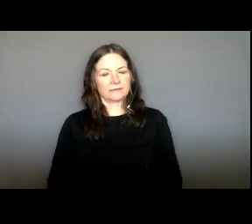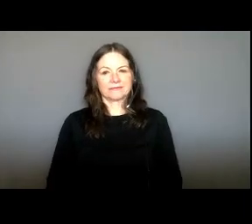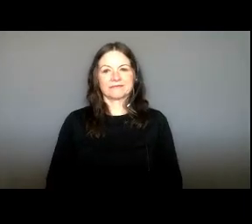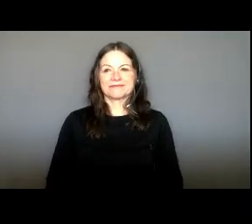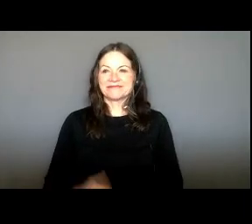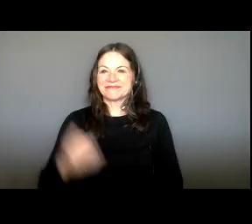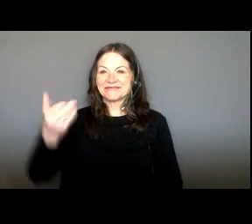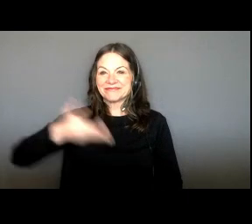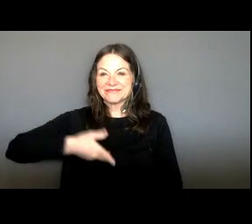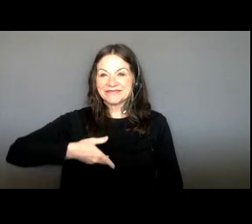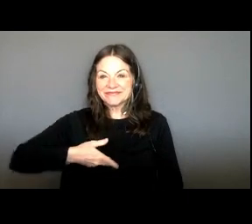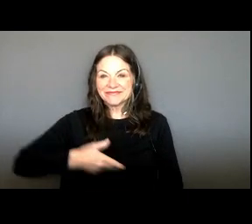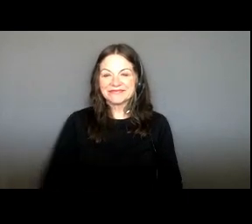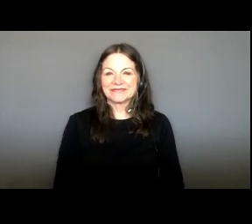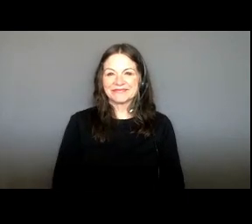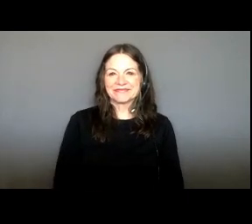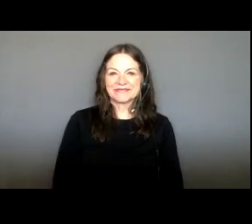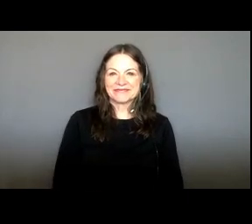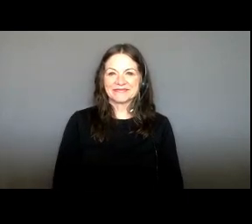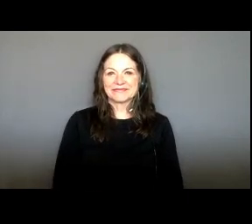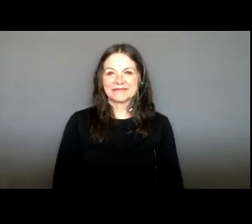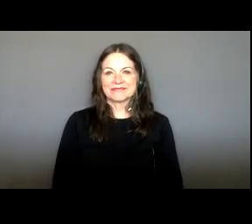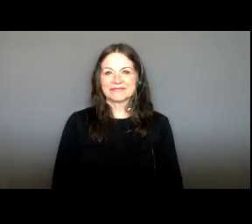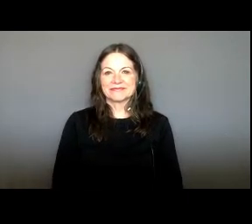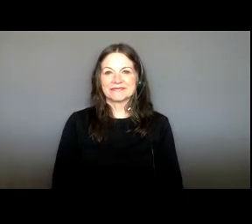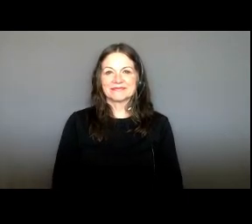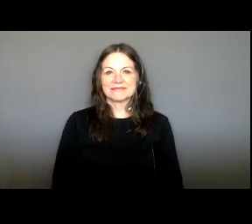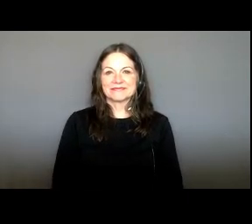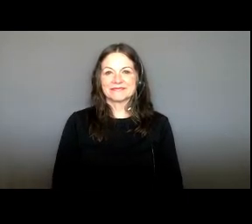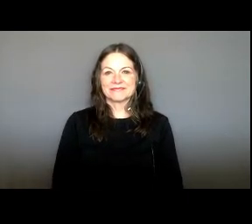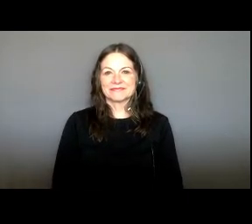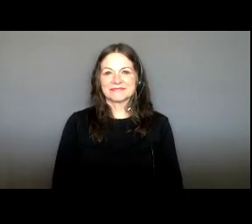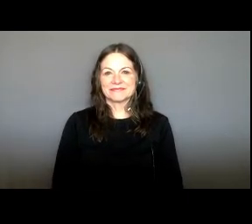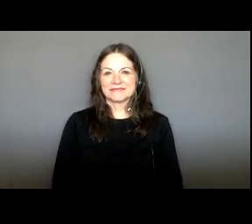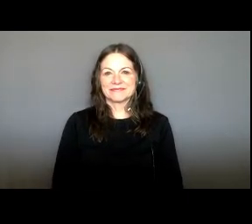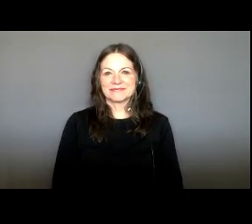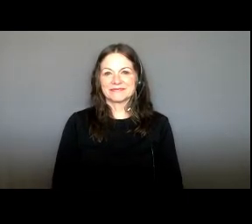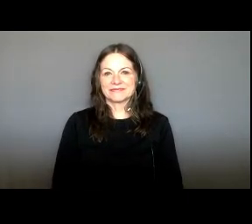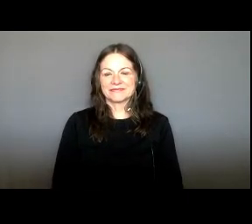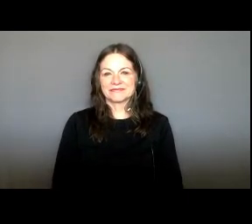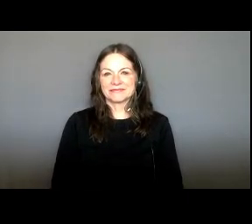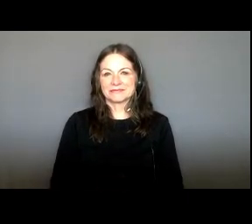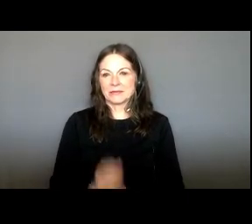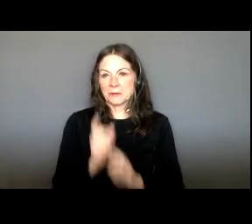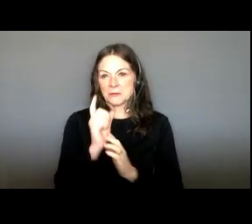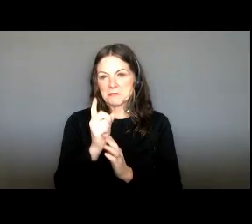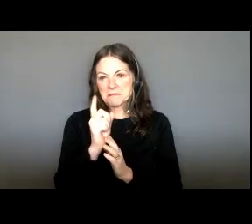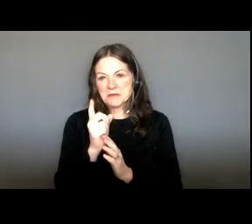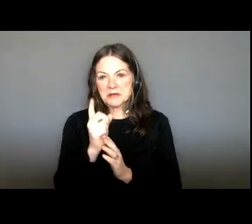Welcome, everyone. We're giving one more minute for people to join.